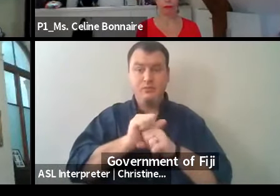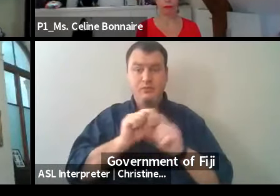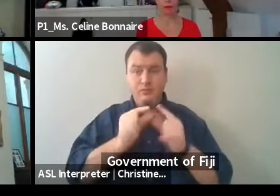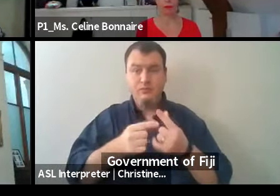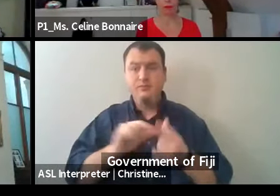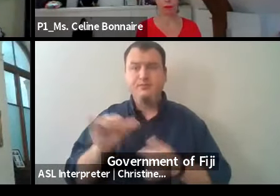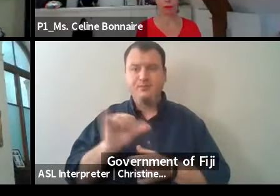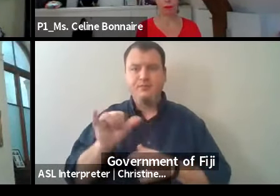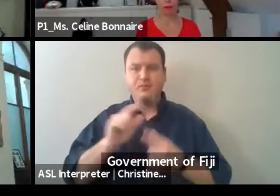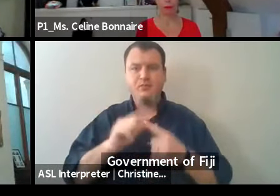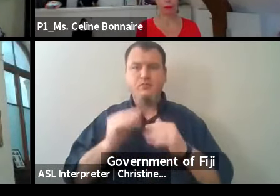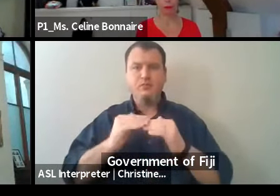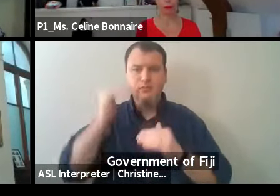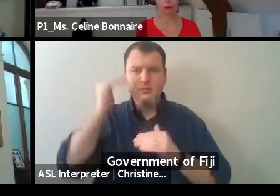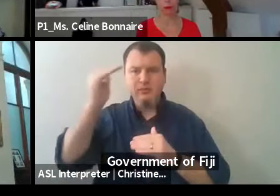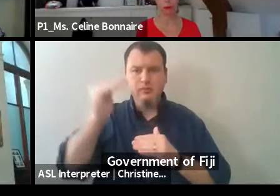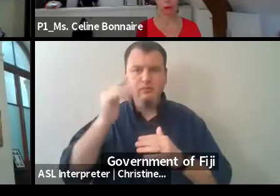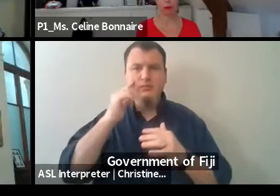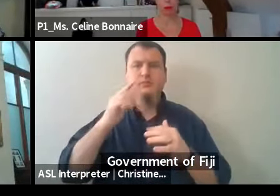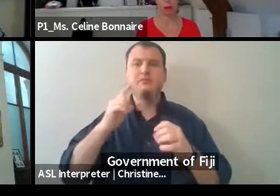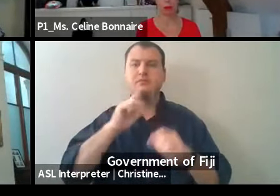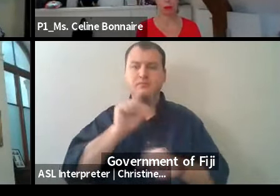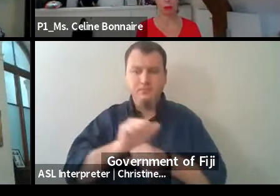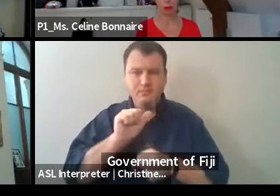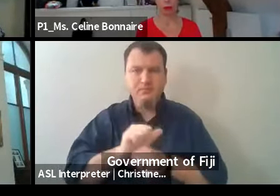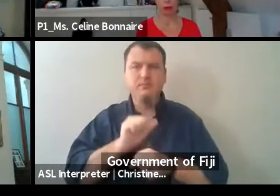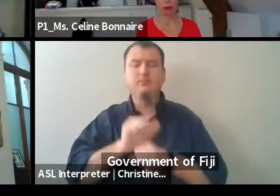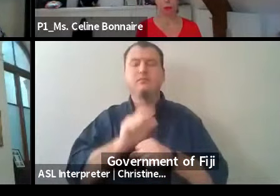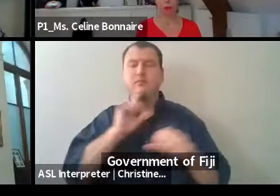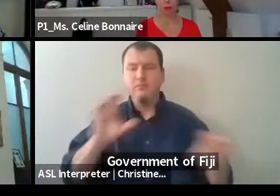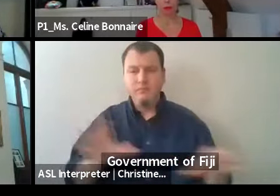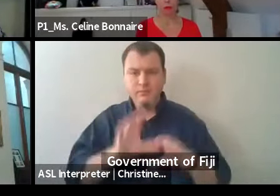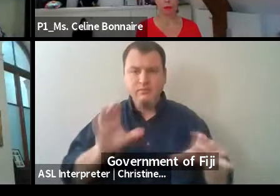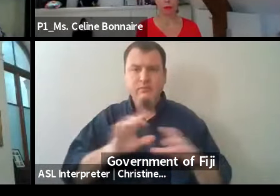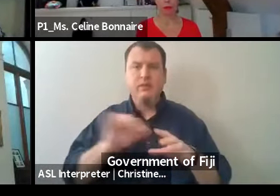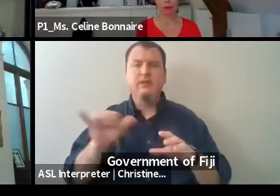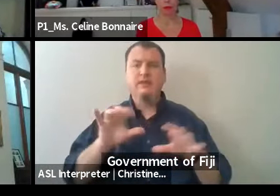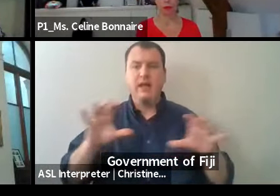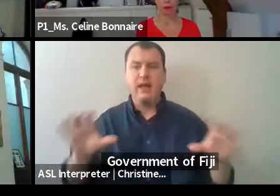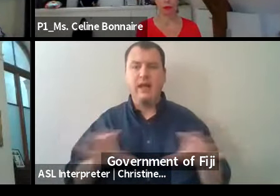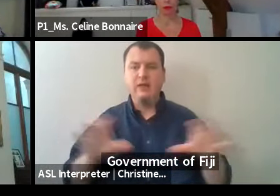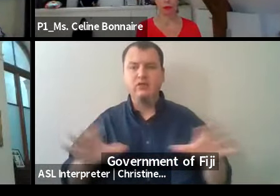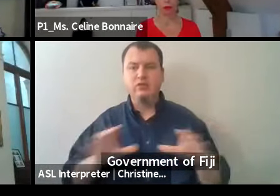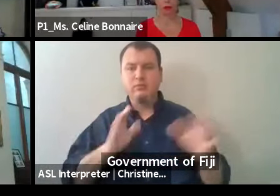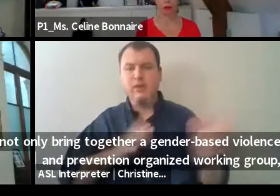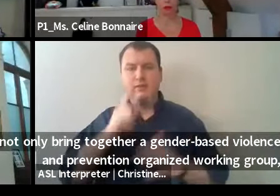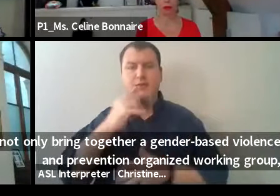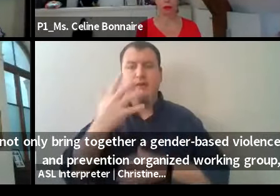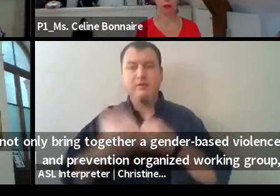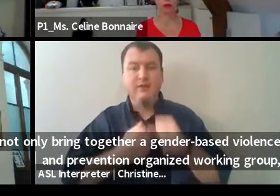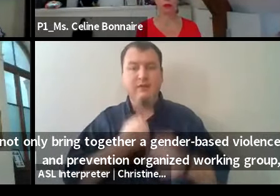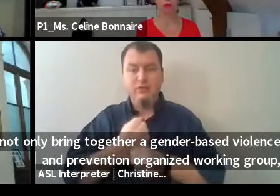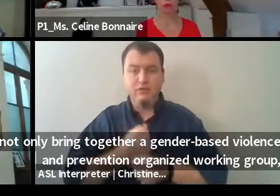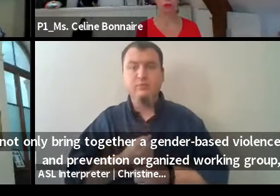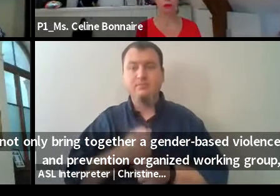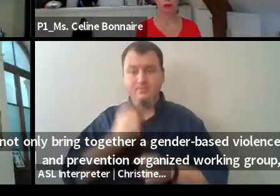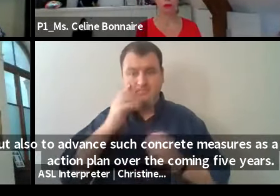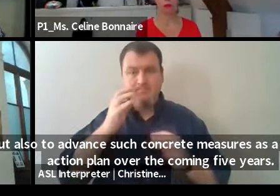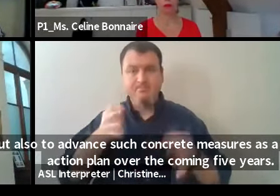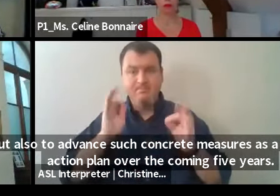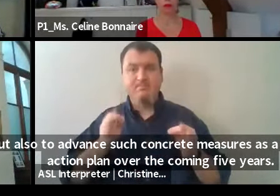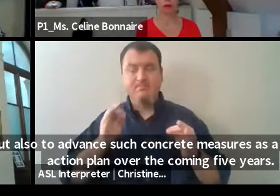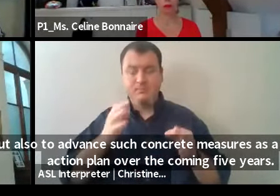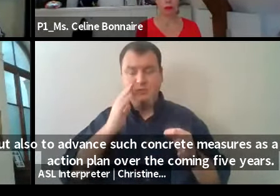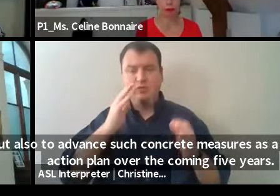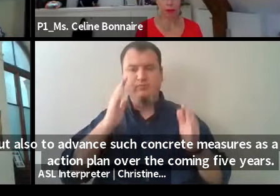to advance such concrete measures as a national action plan over the coming 5 years. And indeed, for drawing our attention